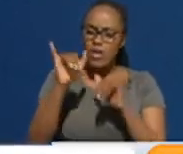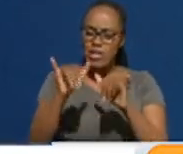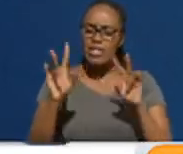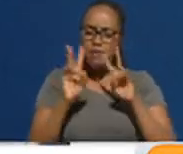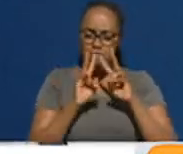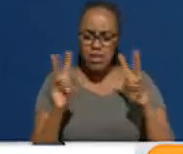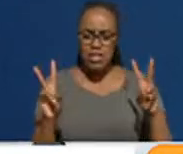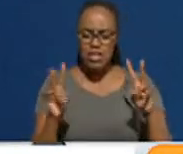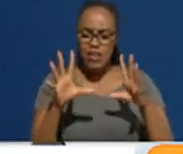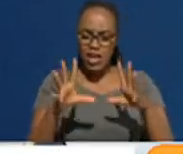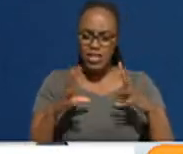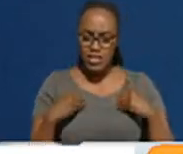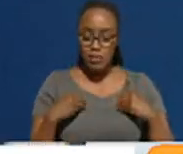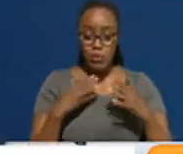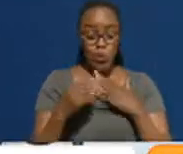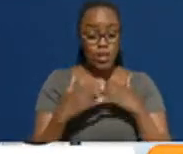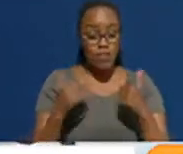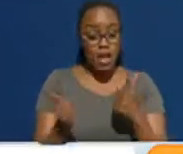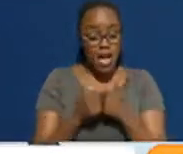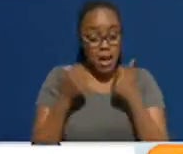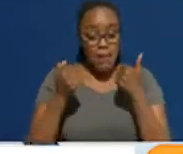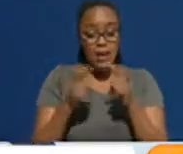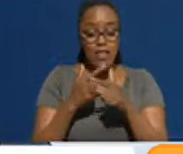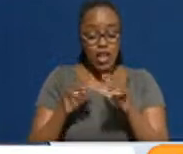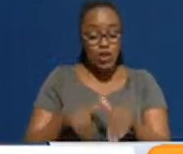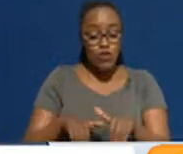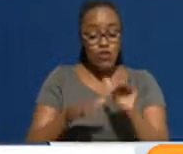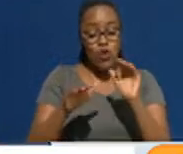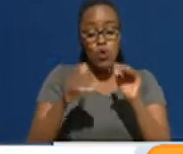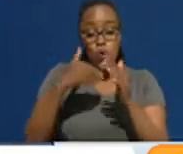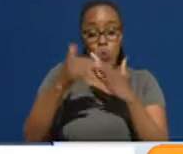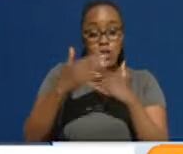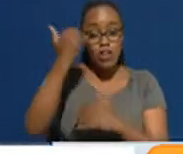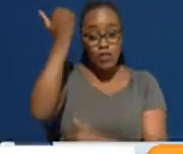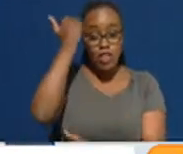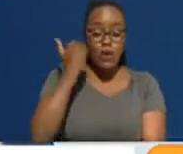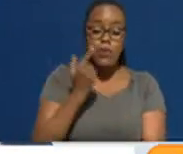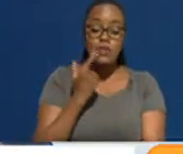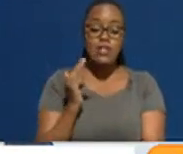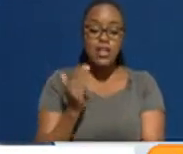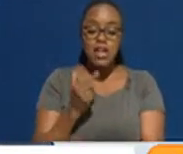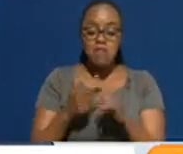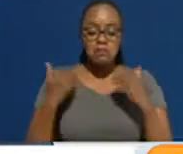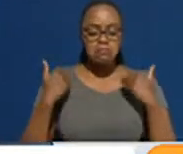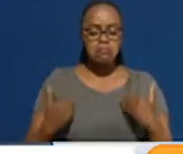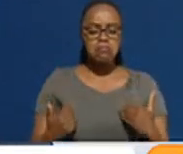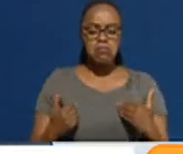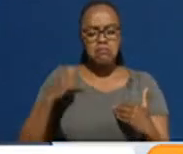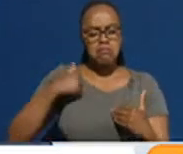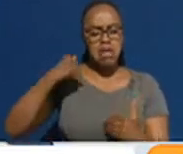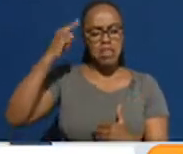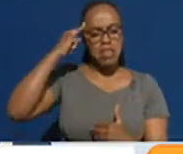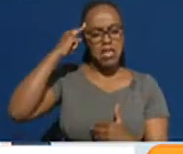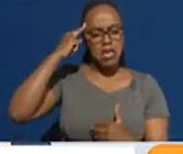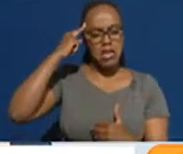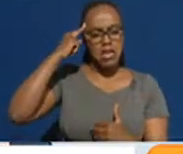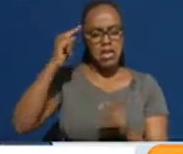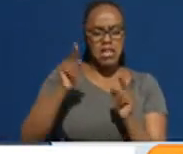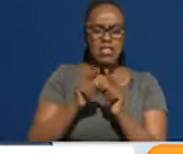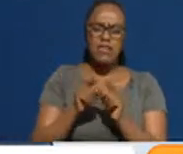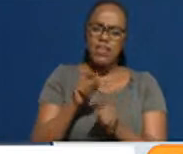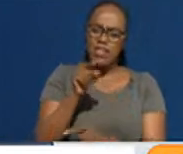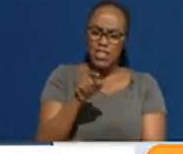calm, accept the outcome, and follow what the court says. From where I sit, you know, I think a masterstroke,